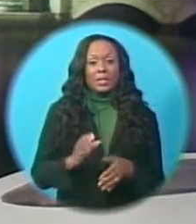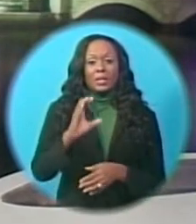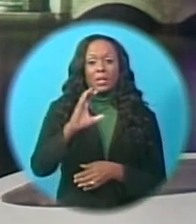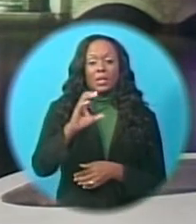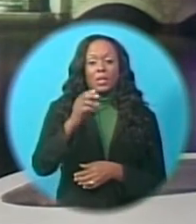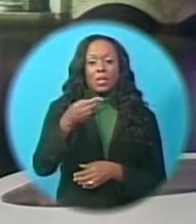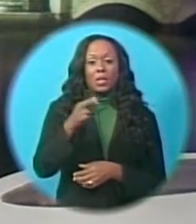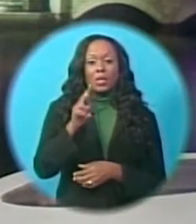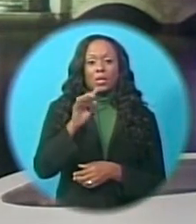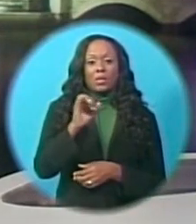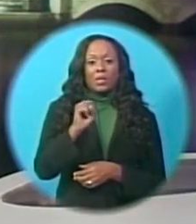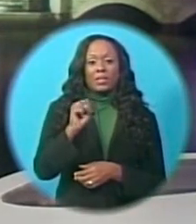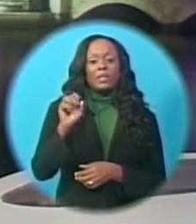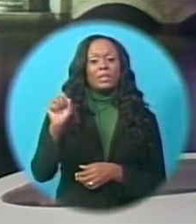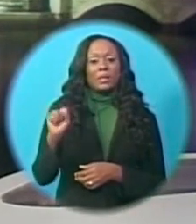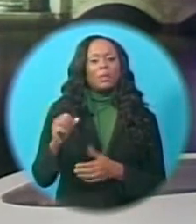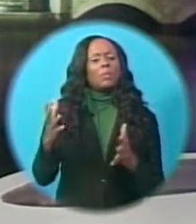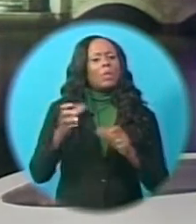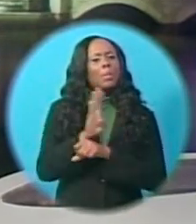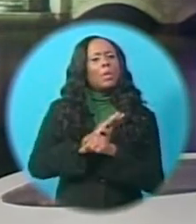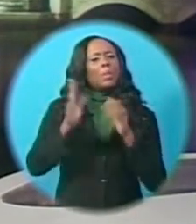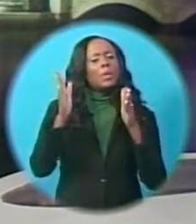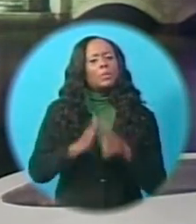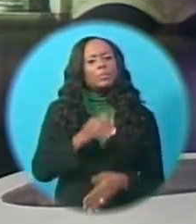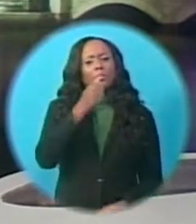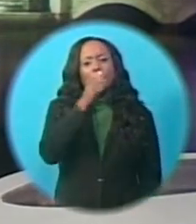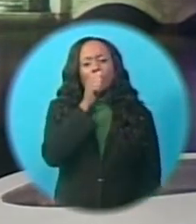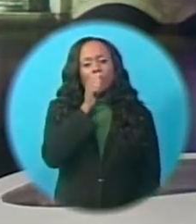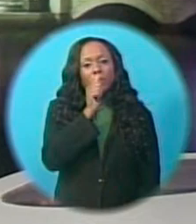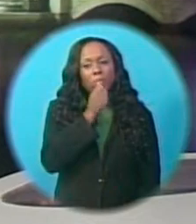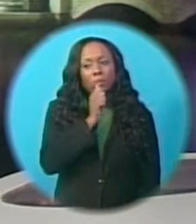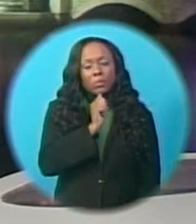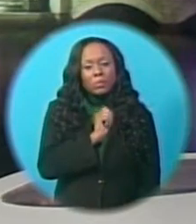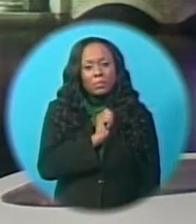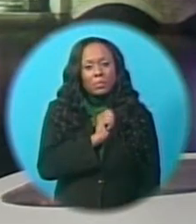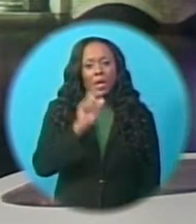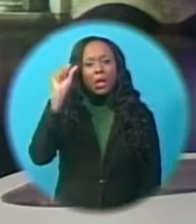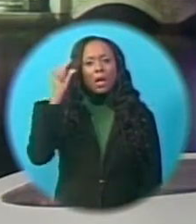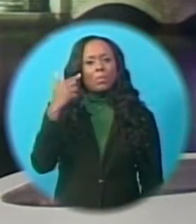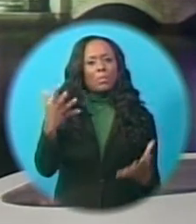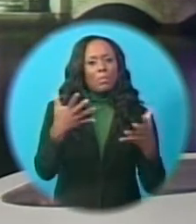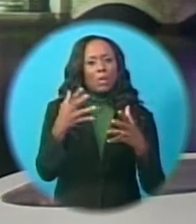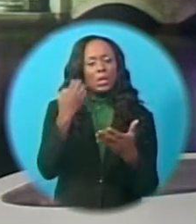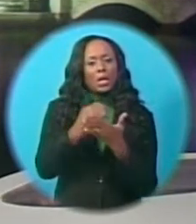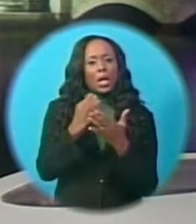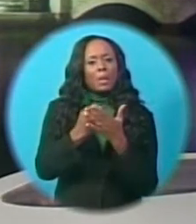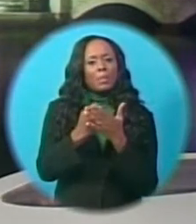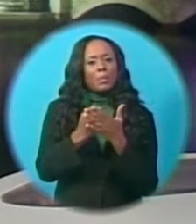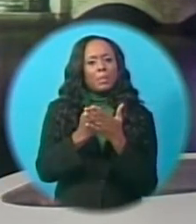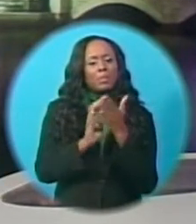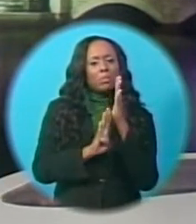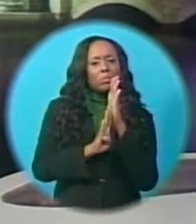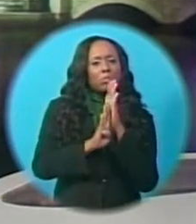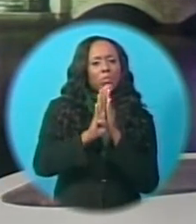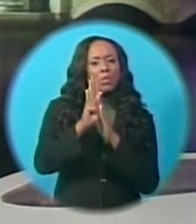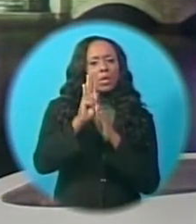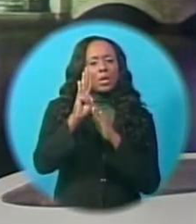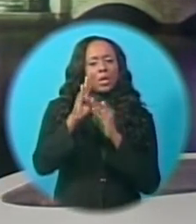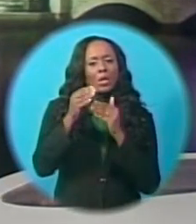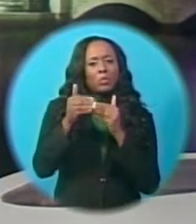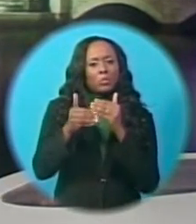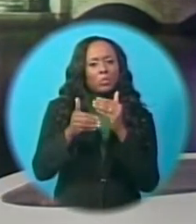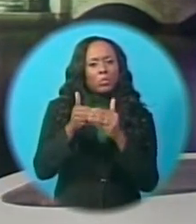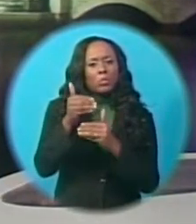has again asked Barbadians to be patient as government seeks to get the economy on a sustainable growth path, and this was during his